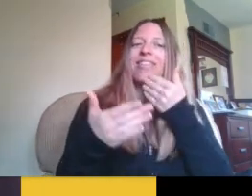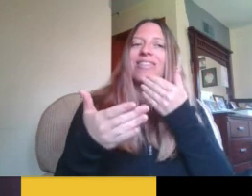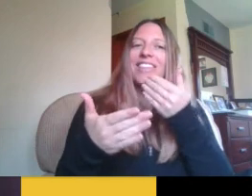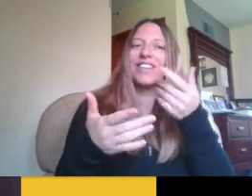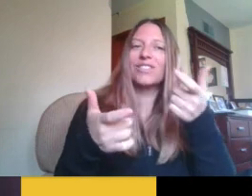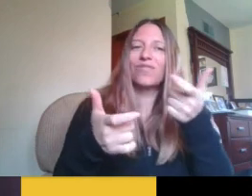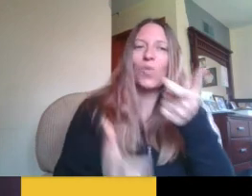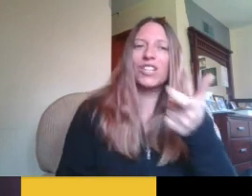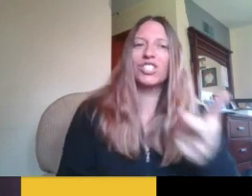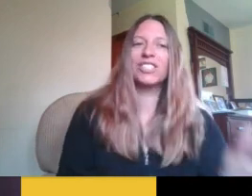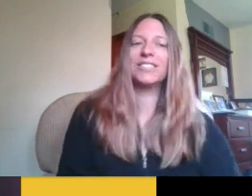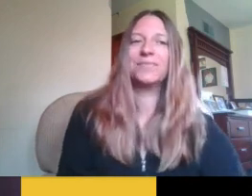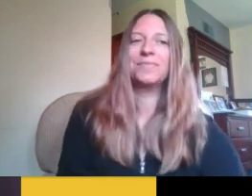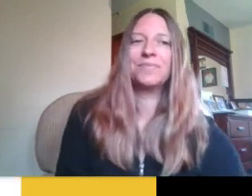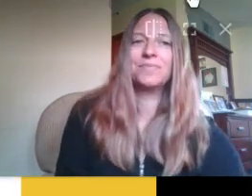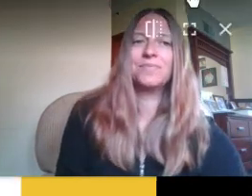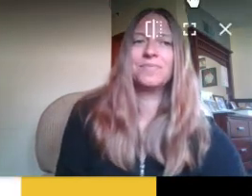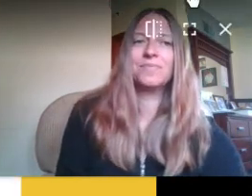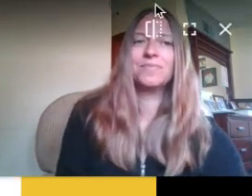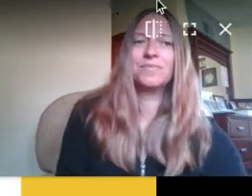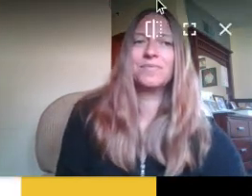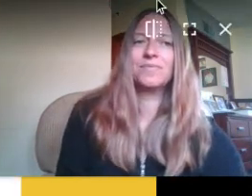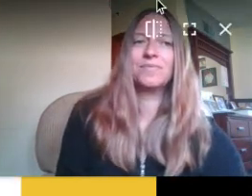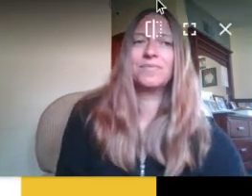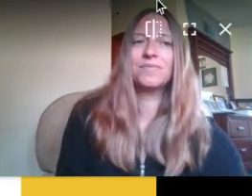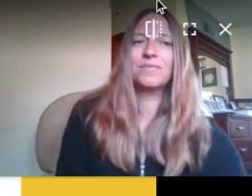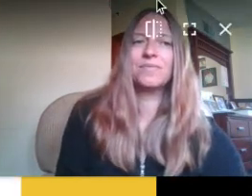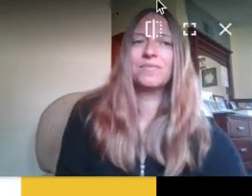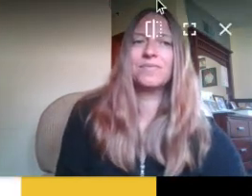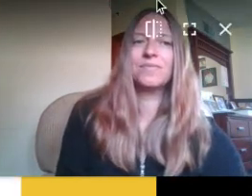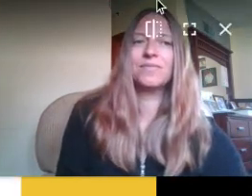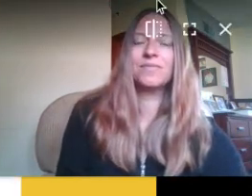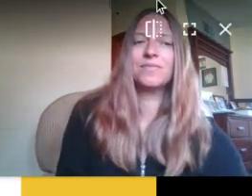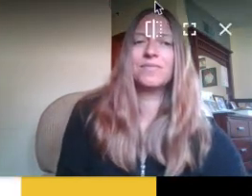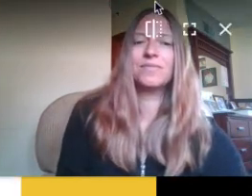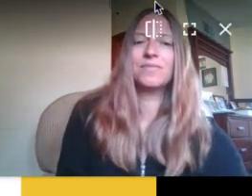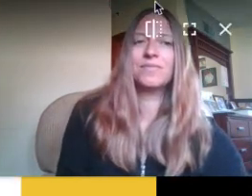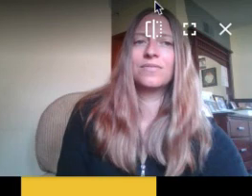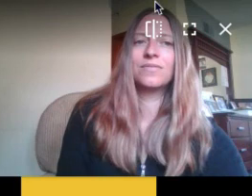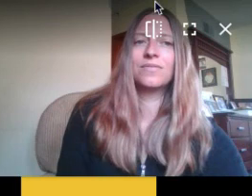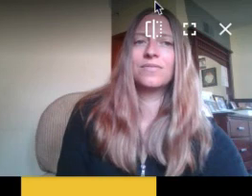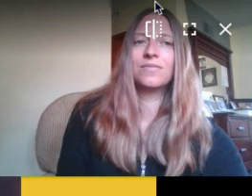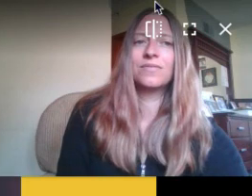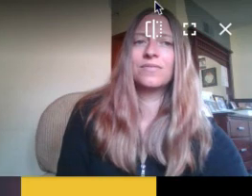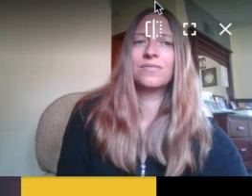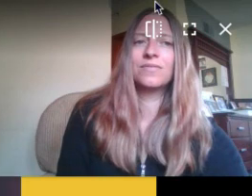Mathantics, and I'll see you next time. Learn more at mathantics.com.